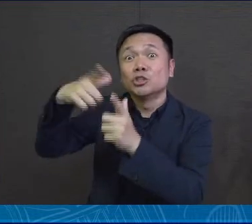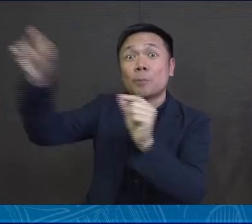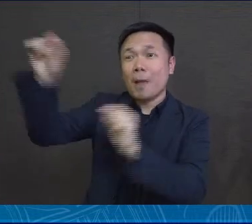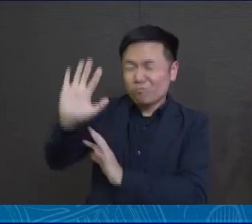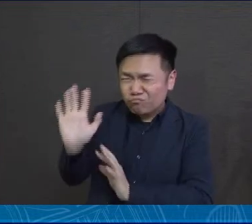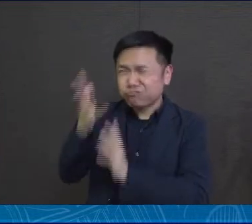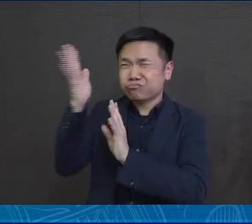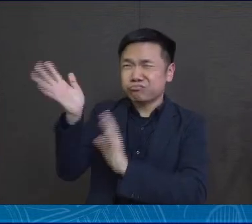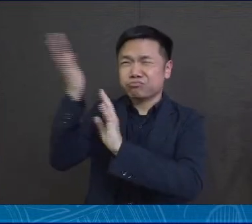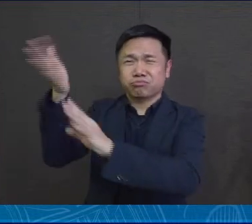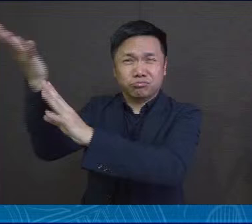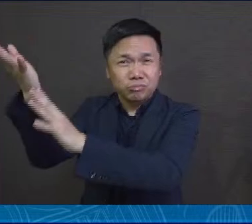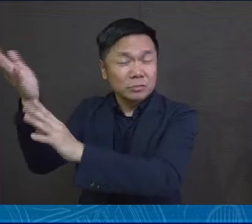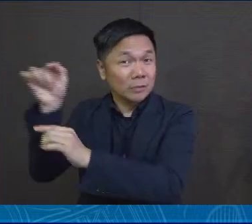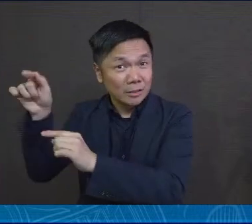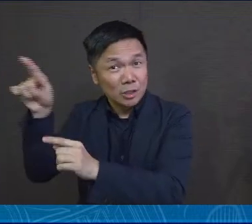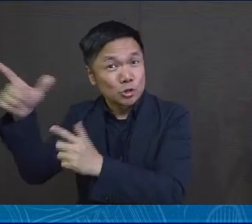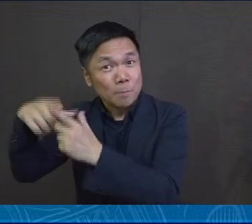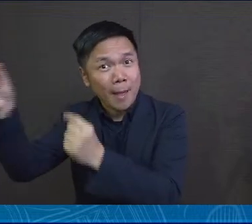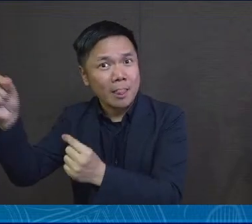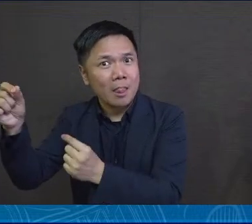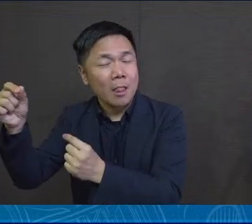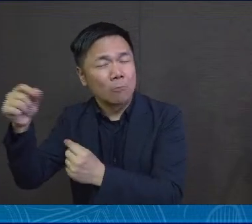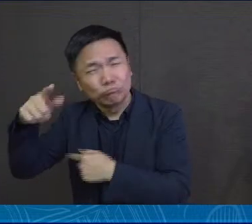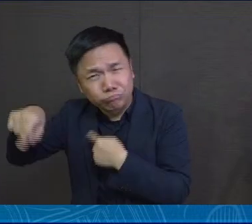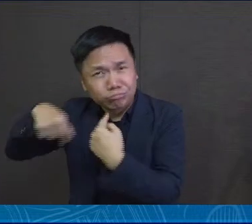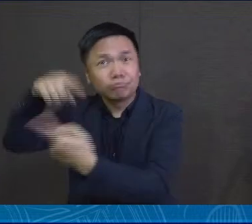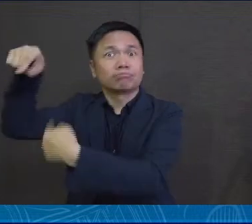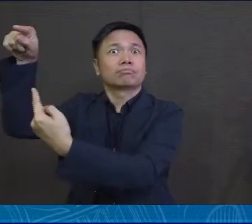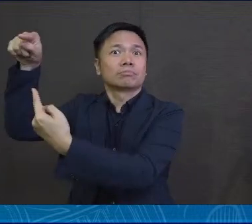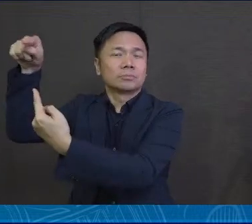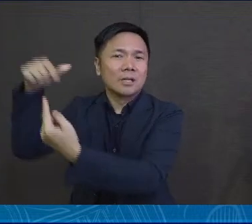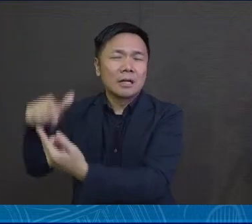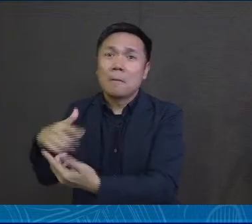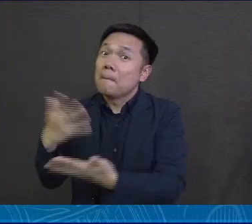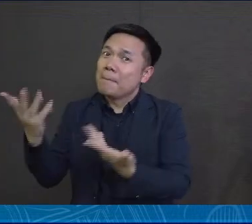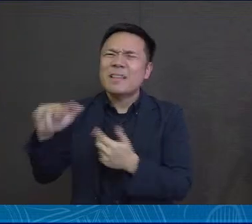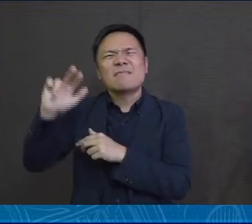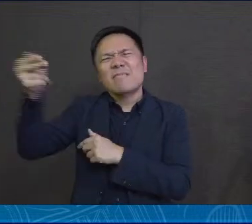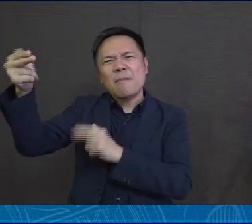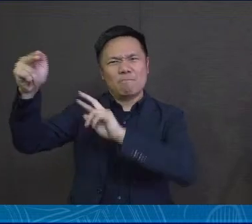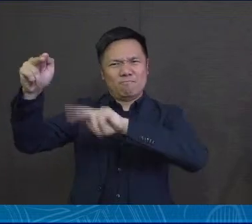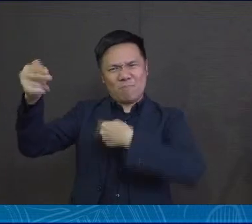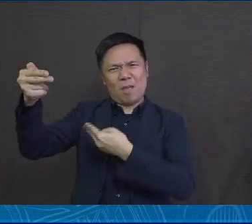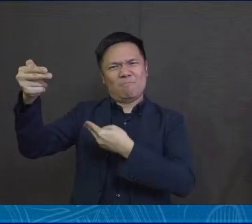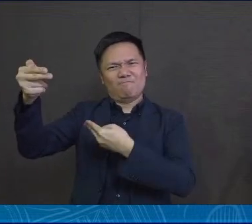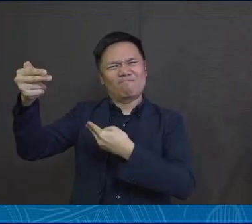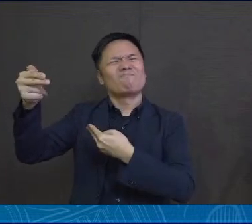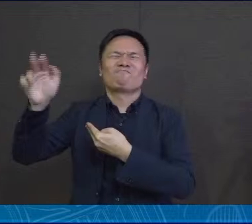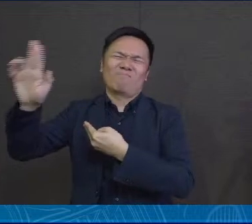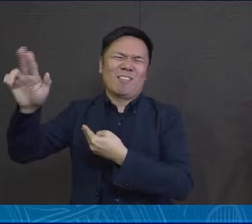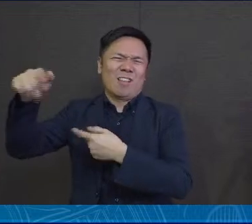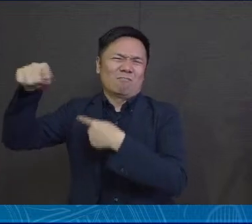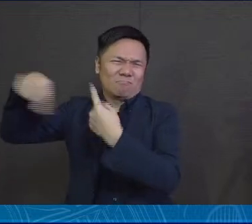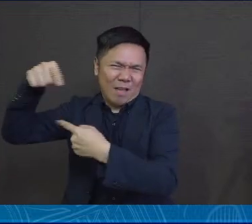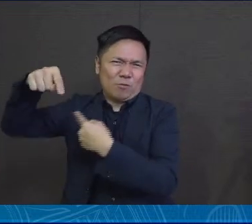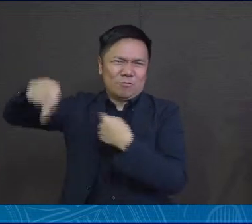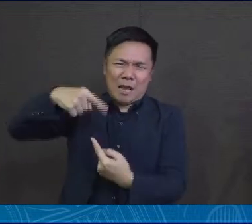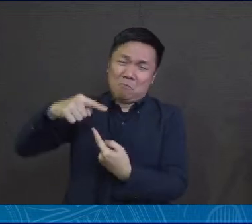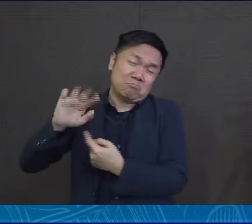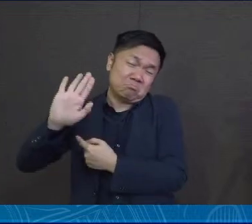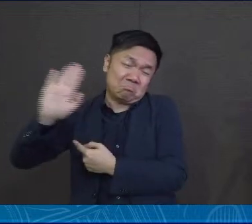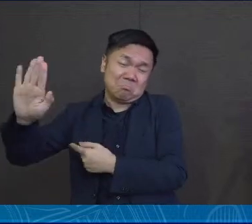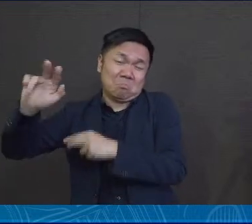same typhoon, but they may have different names in different countries according